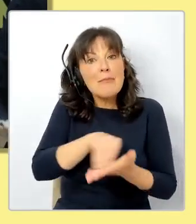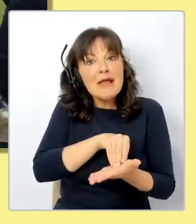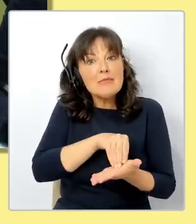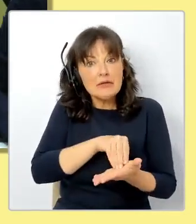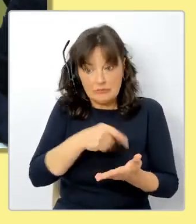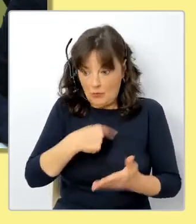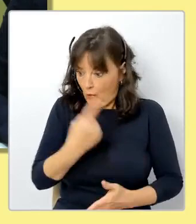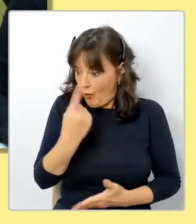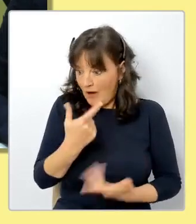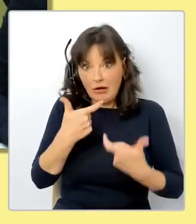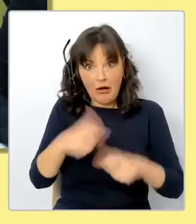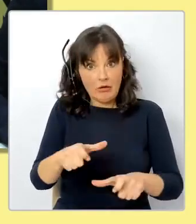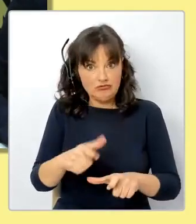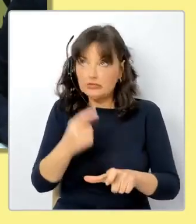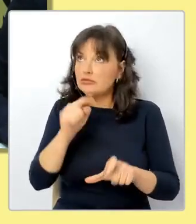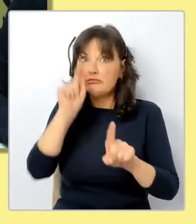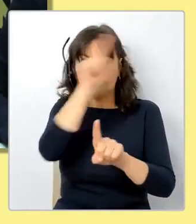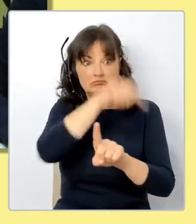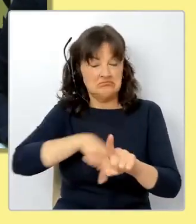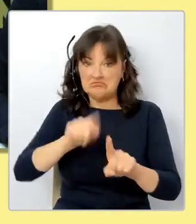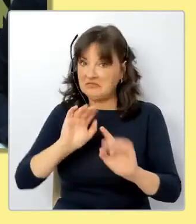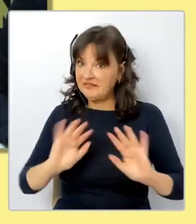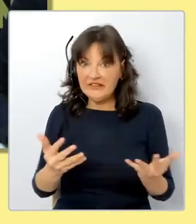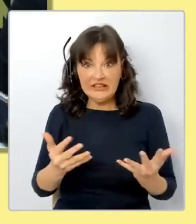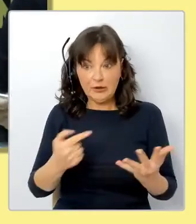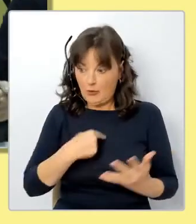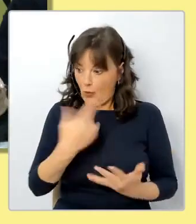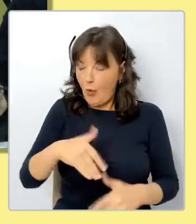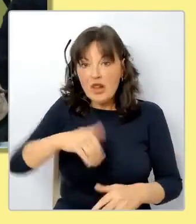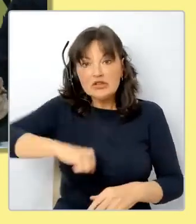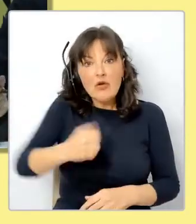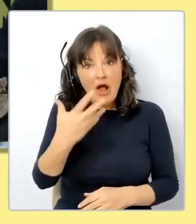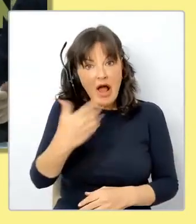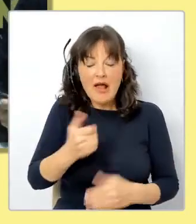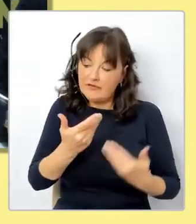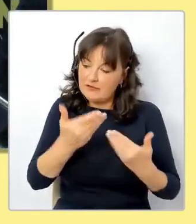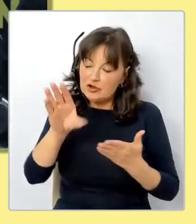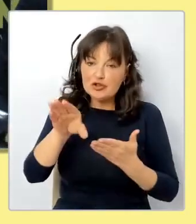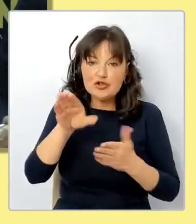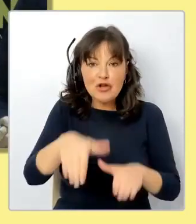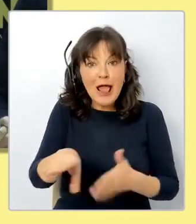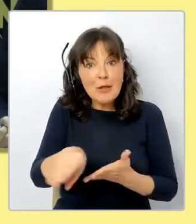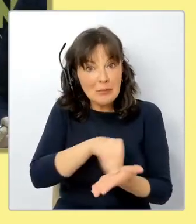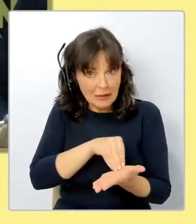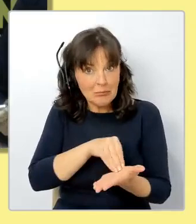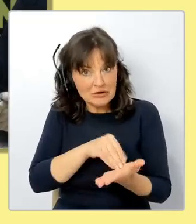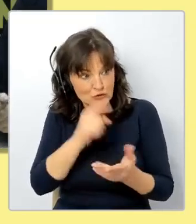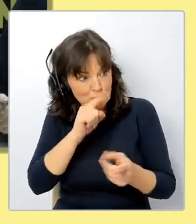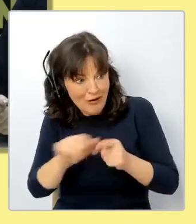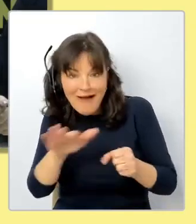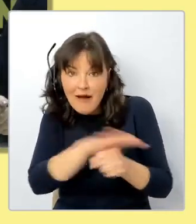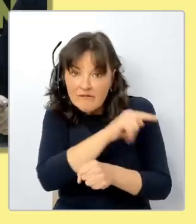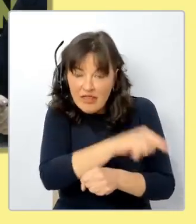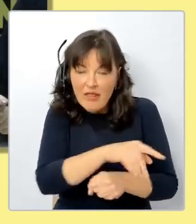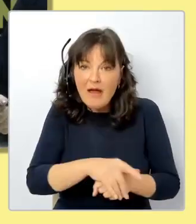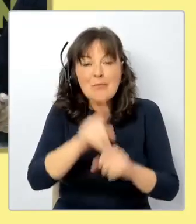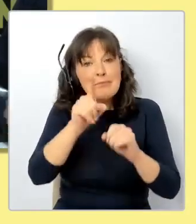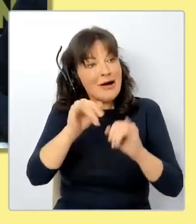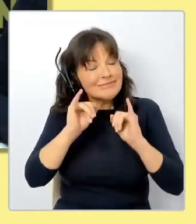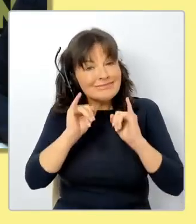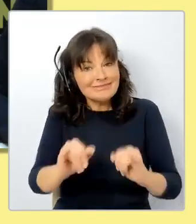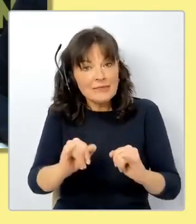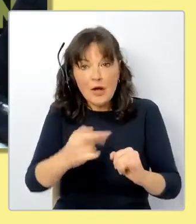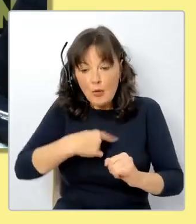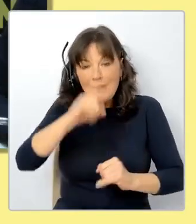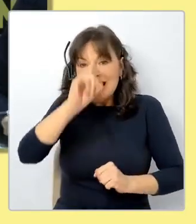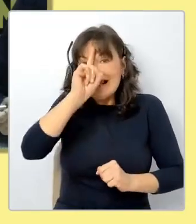United Kingdom, the nations of the United Kingdom. And yet, we can only go so far because much of that funding is